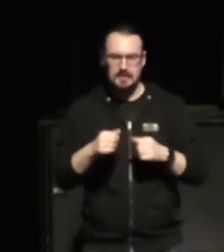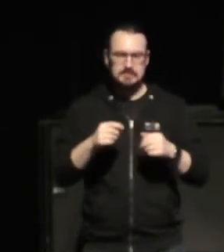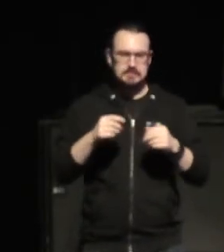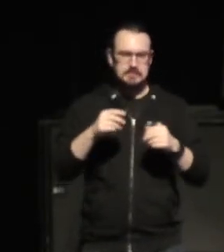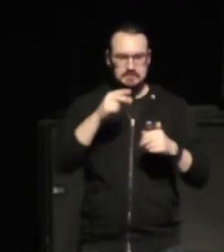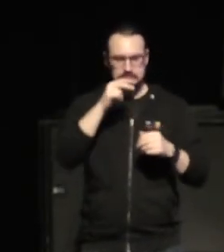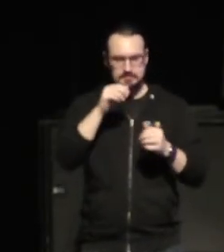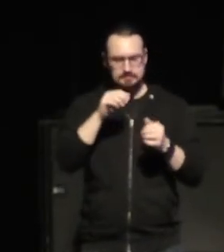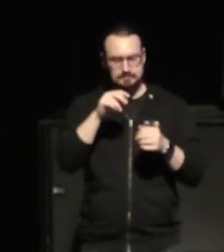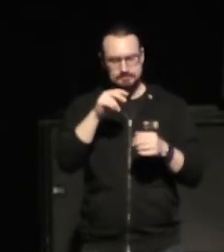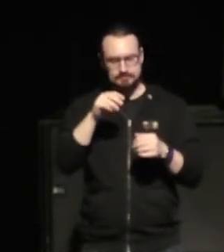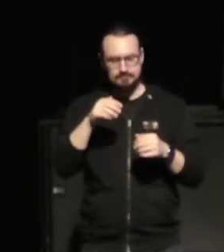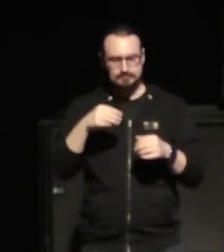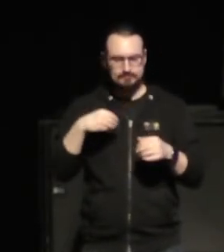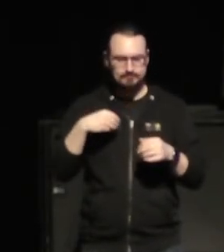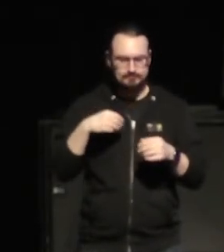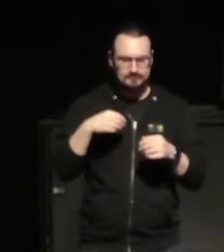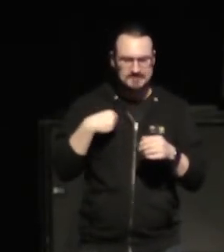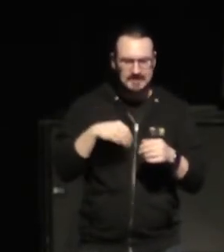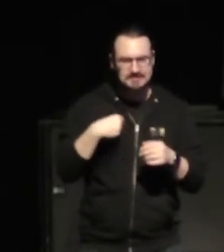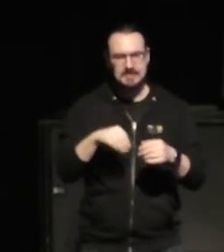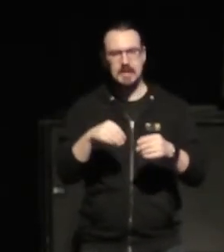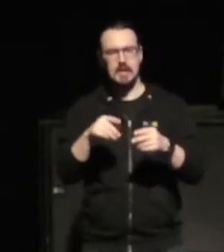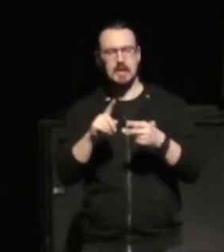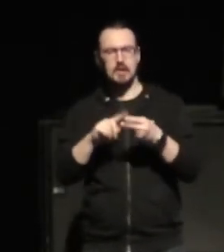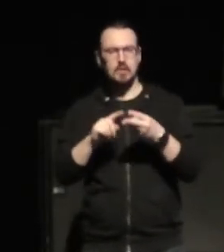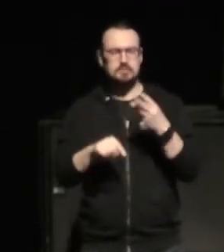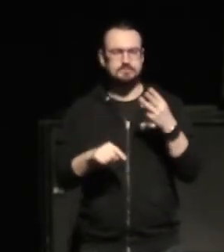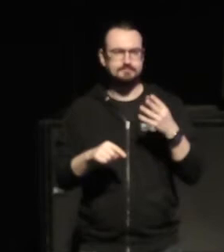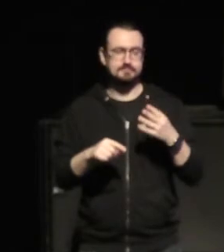etc., globally, there seems to be